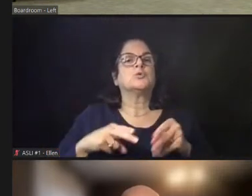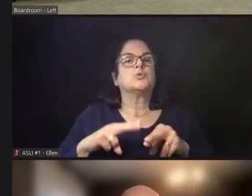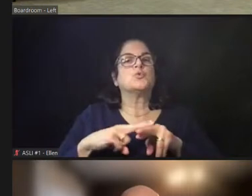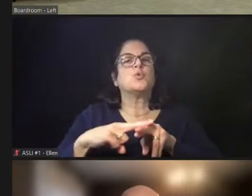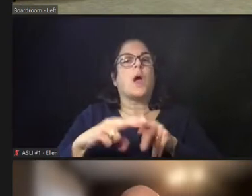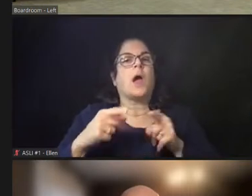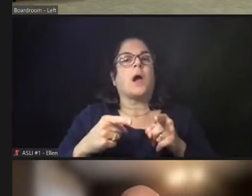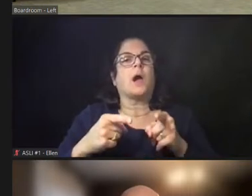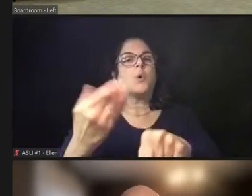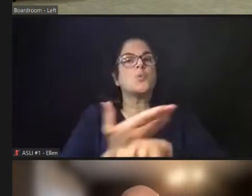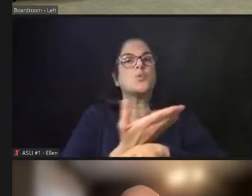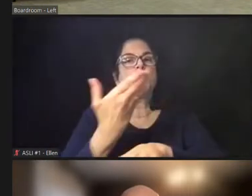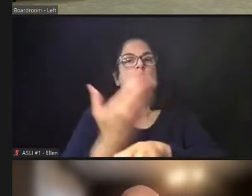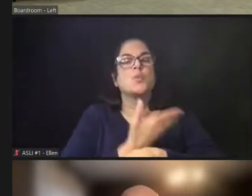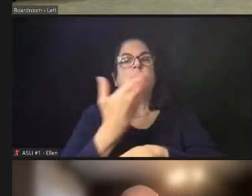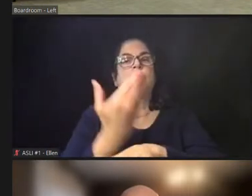CTA